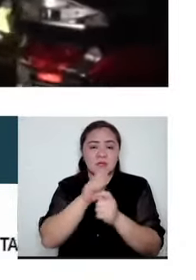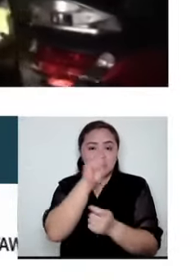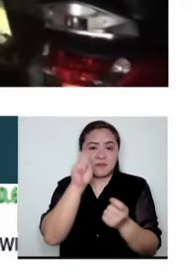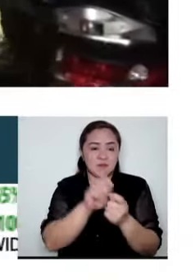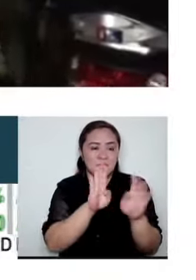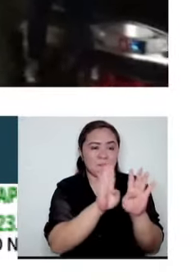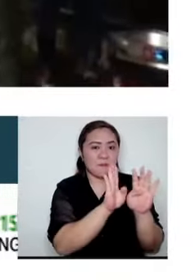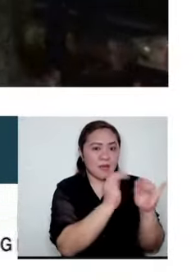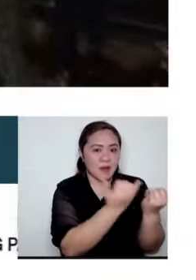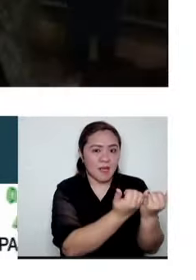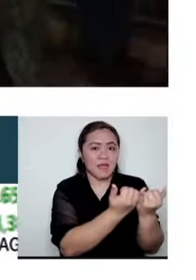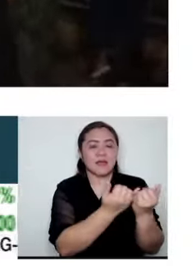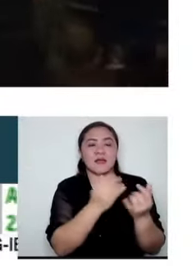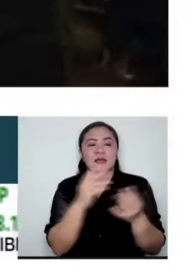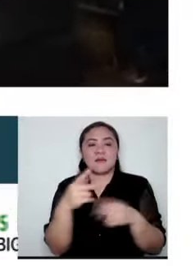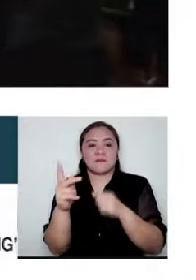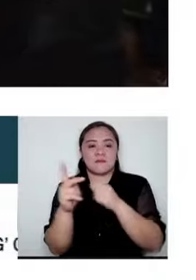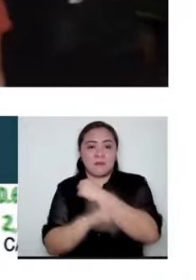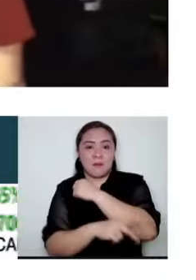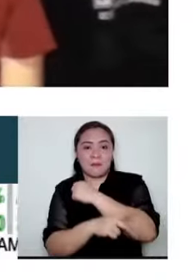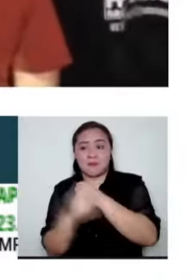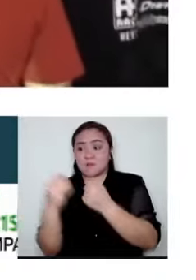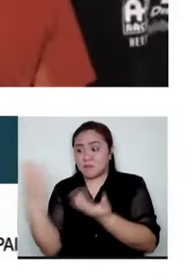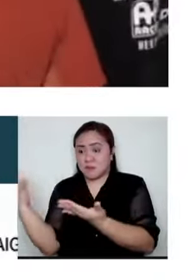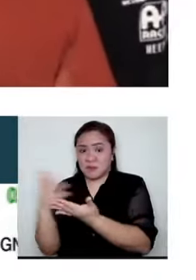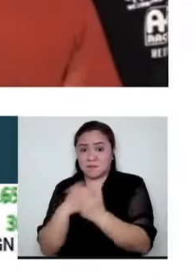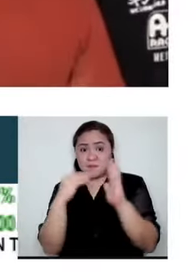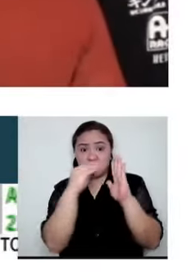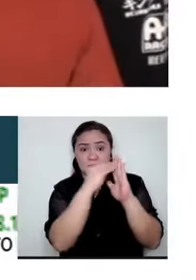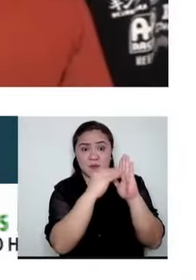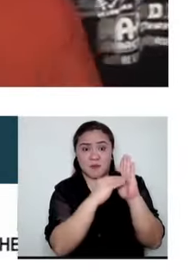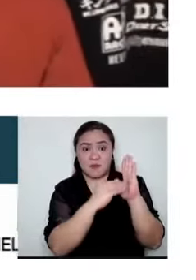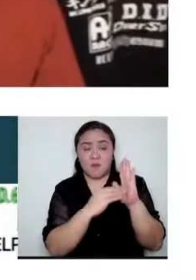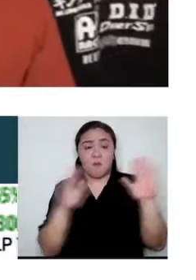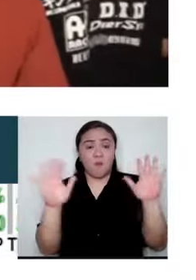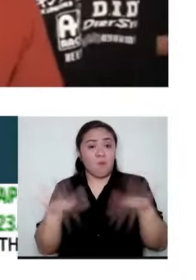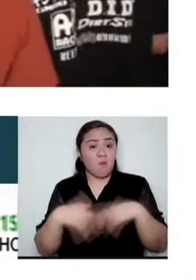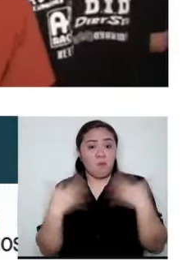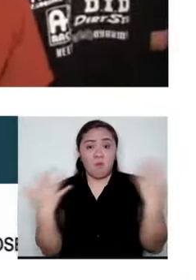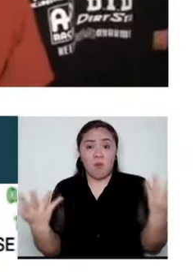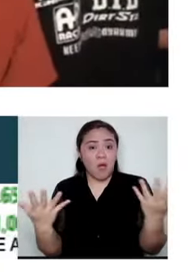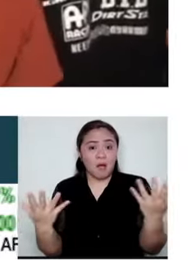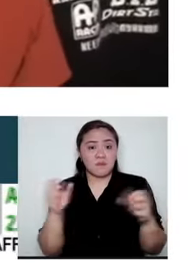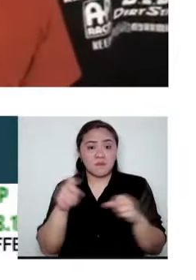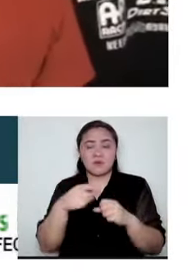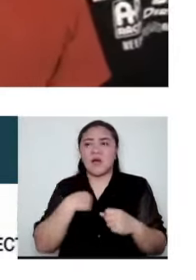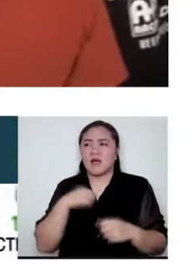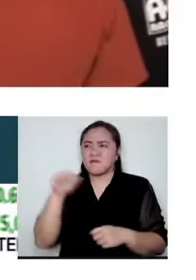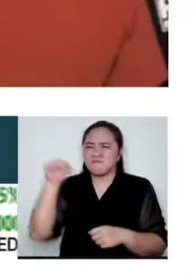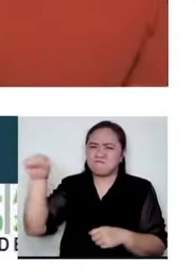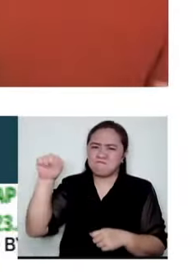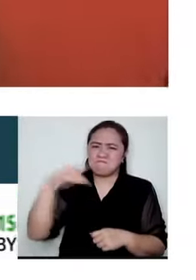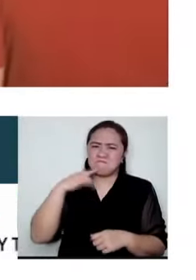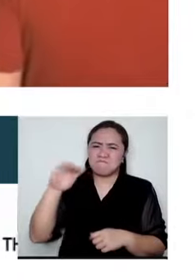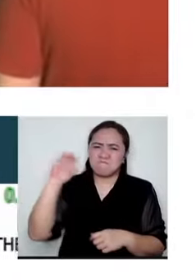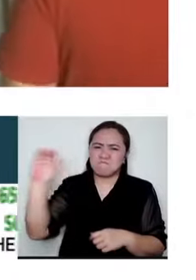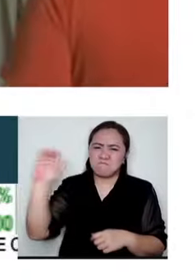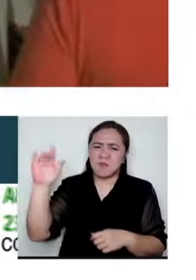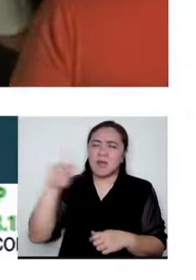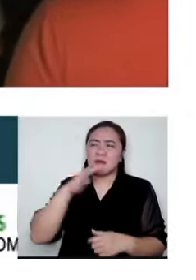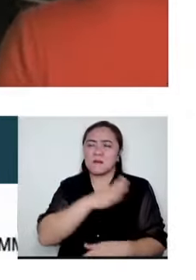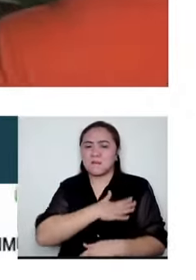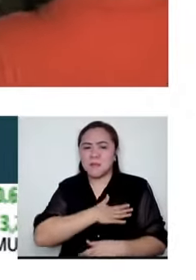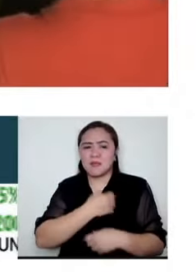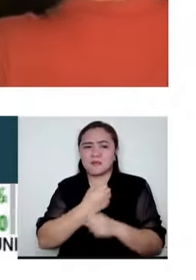specific province? Wala tayong records na lumalabas even in the media. So I've been crying out for that. We should have a specific, for instance,